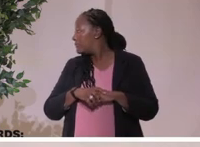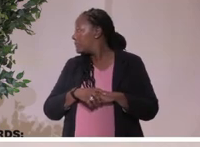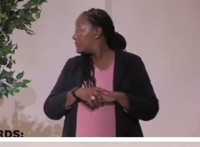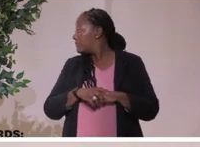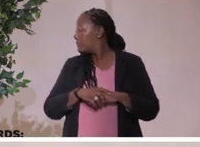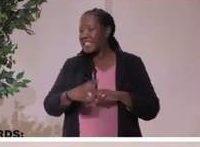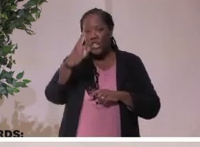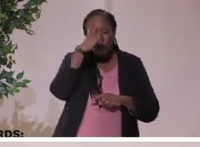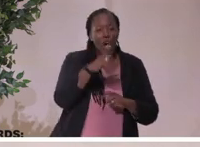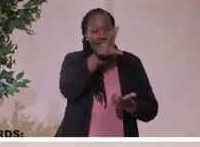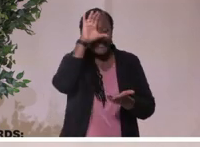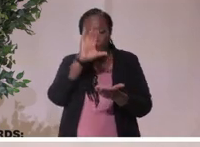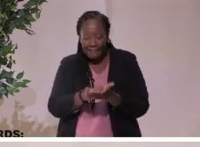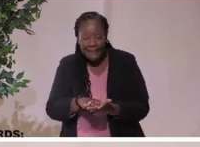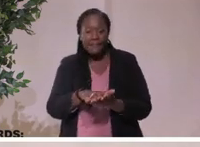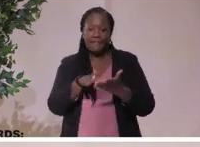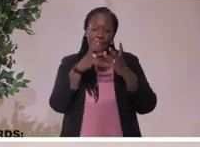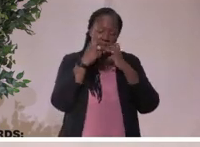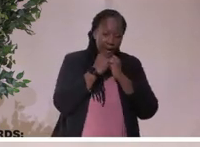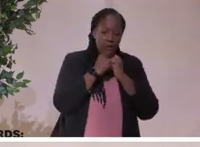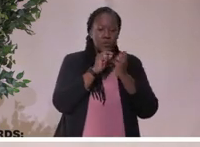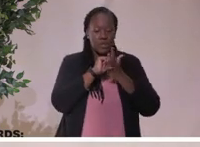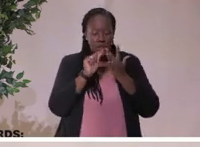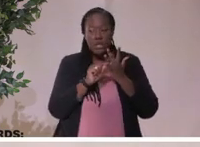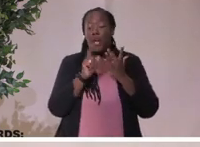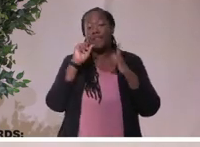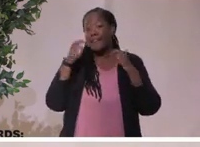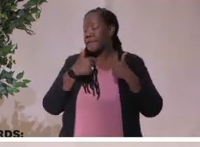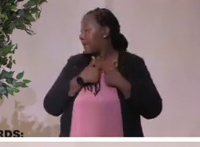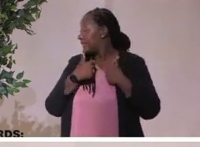and, you know, and flexibility. And like myself,